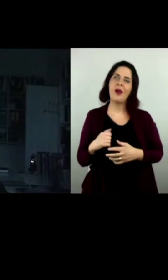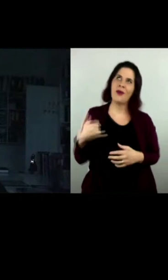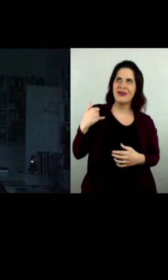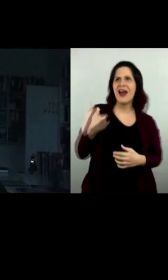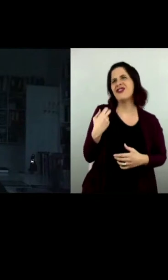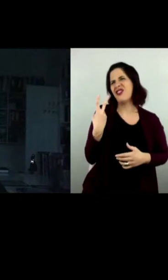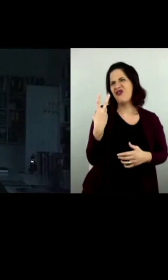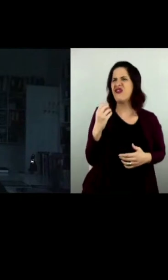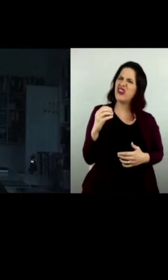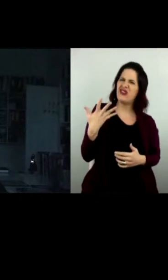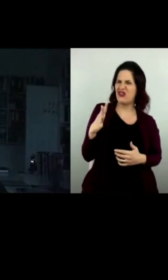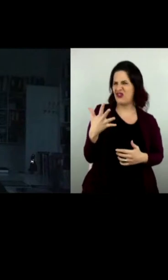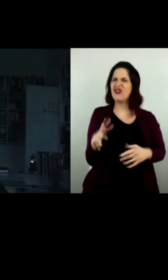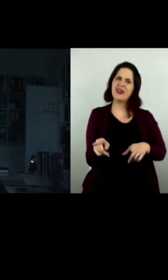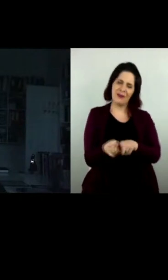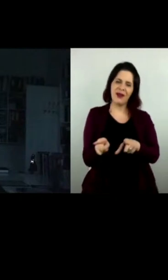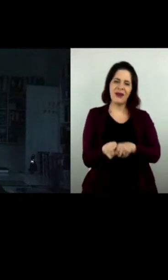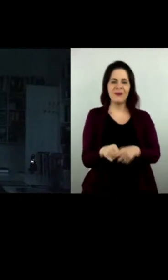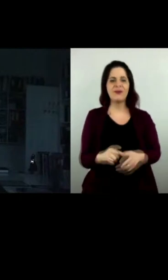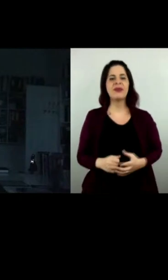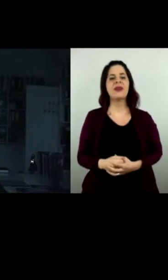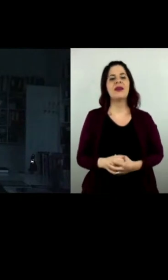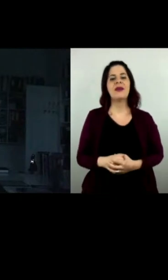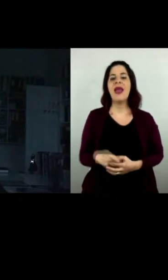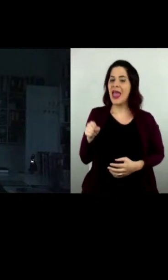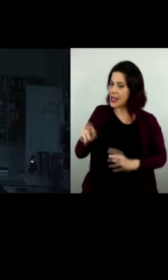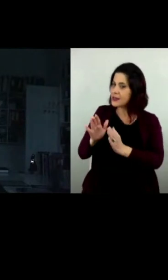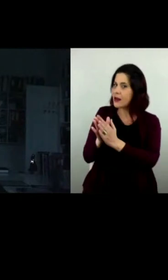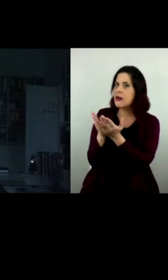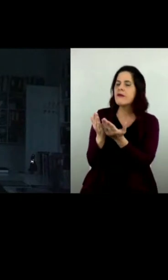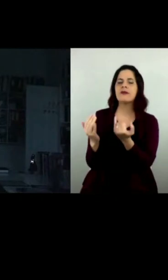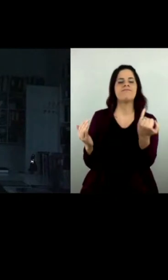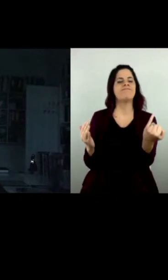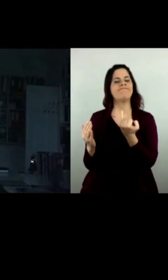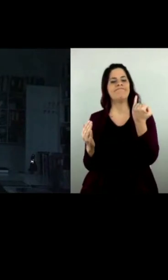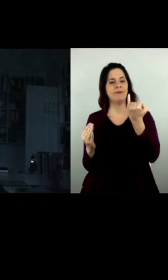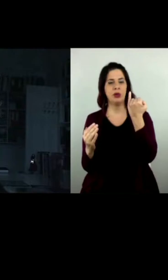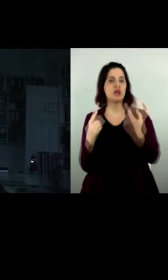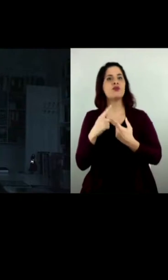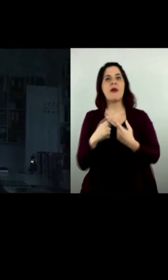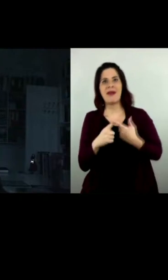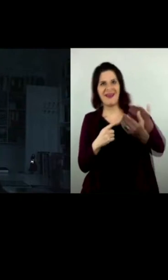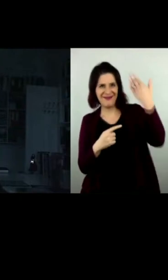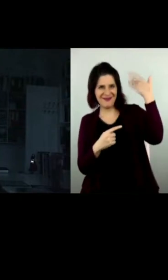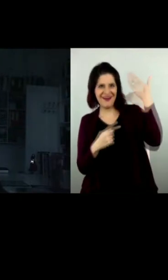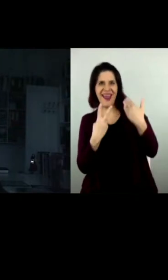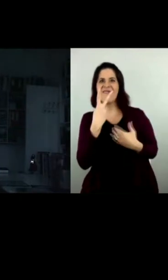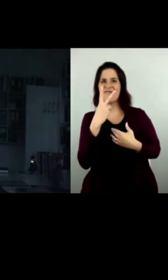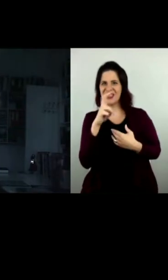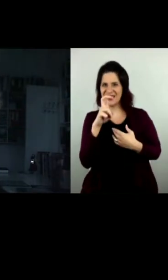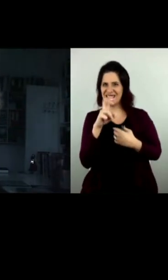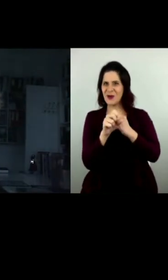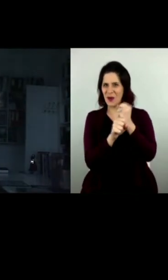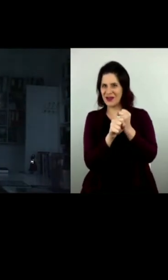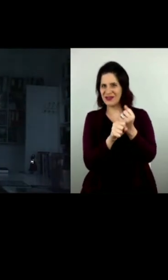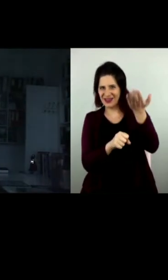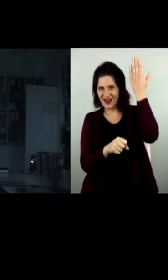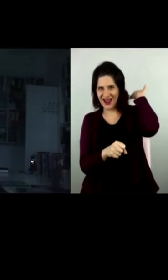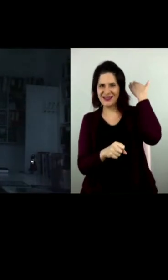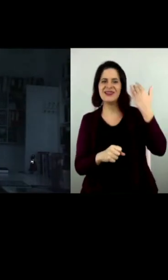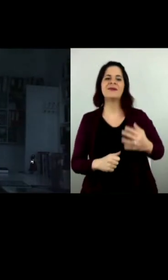And it's quite an important book because at that time, 25 years ago, more than